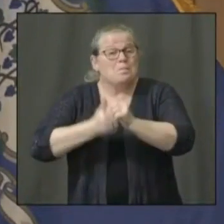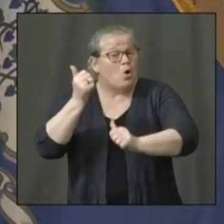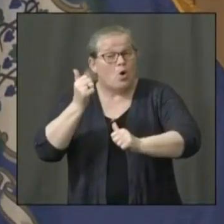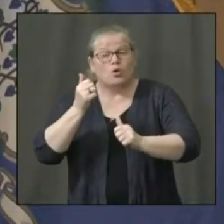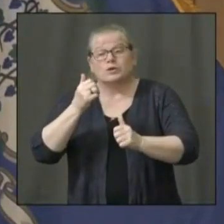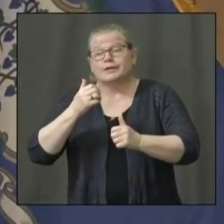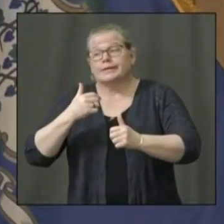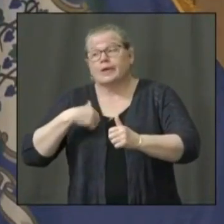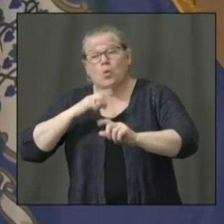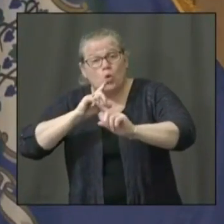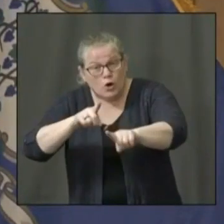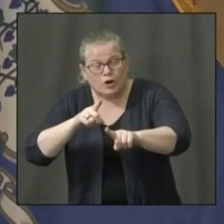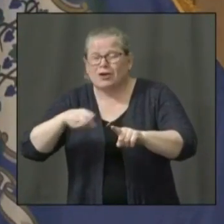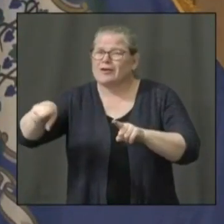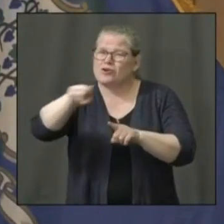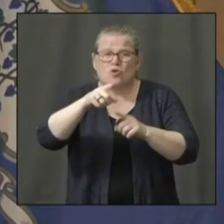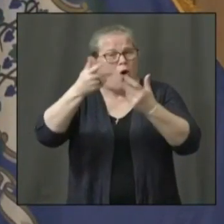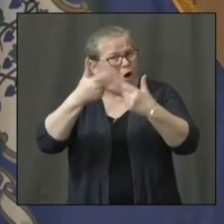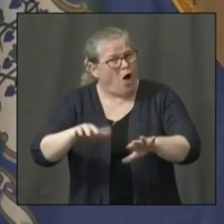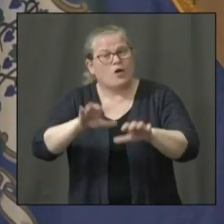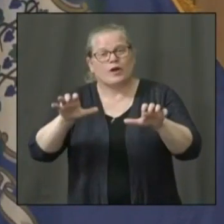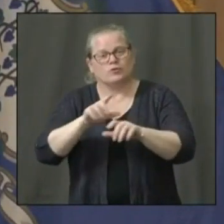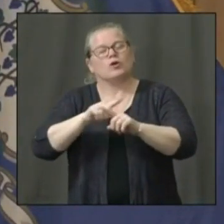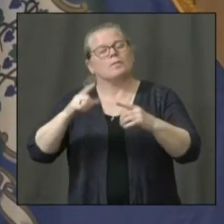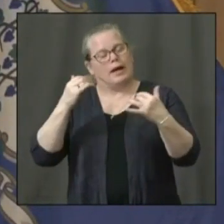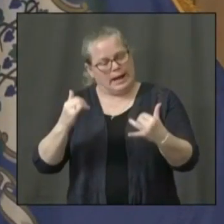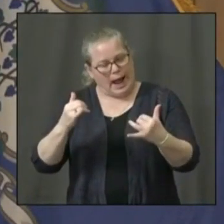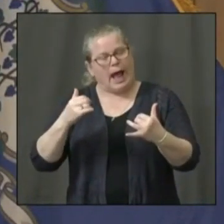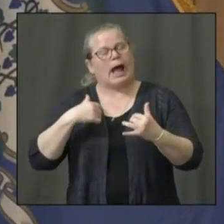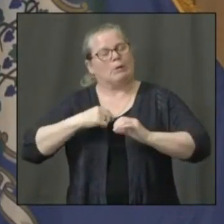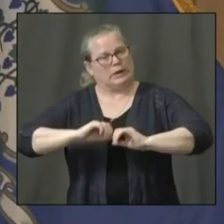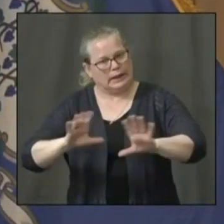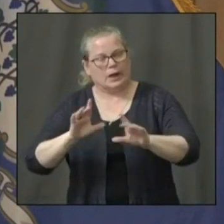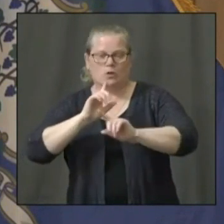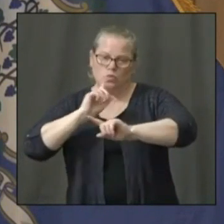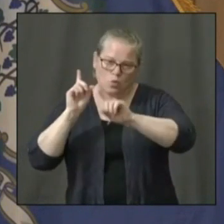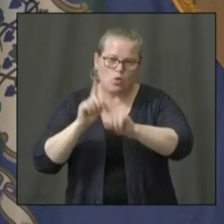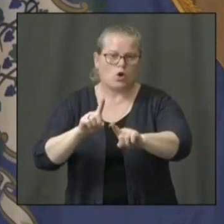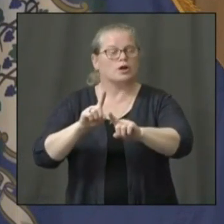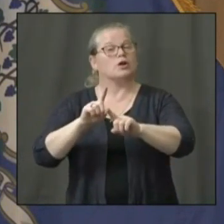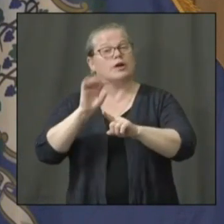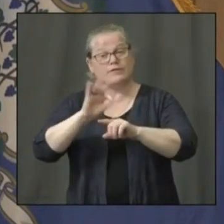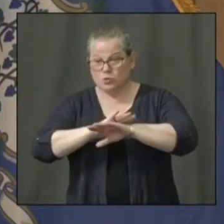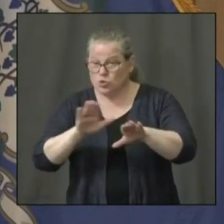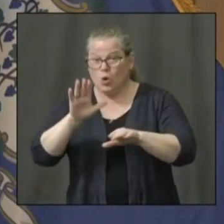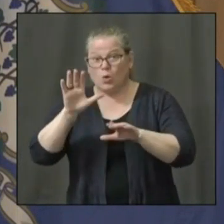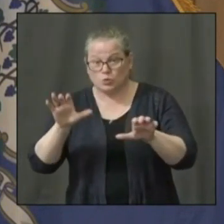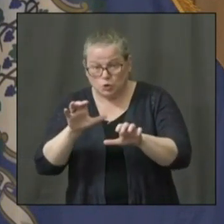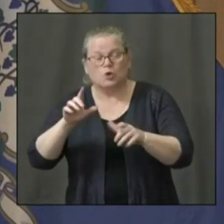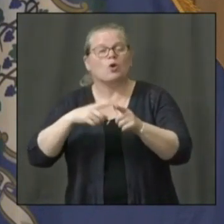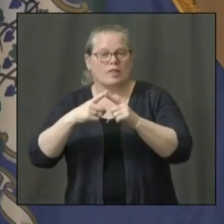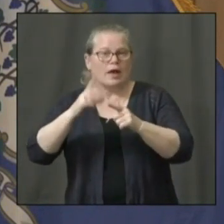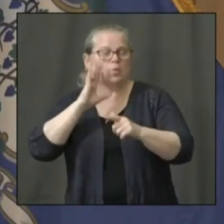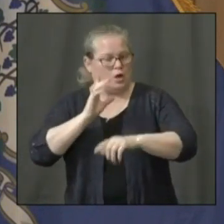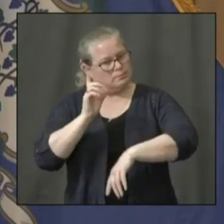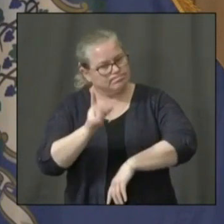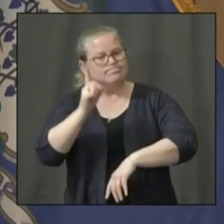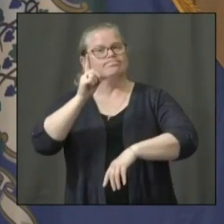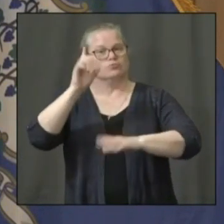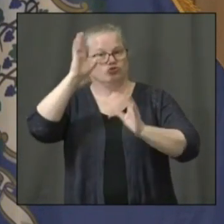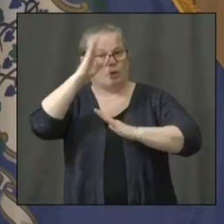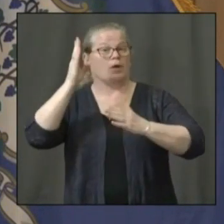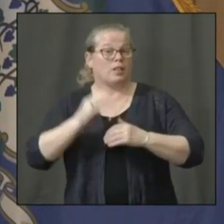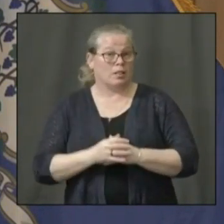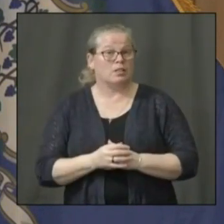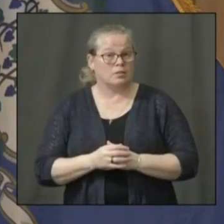already doing, but now it's going to be clear. This is enforceable, and if you don't do it, we're going to tell you so. Number one, you've